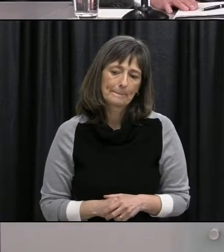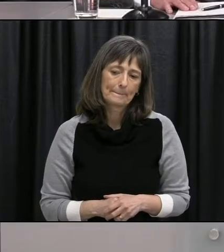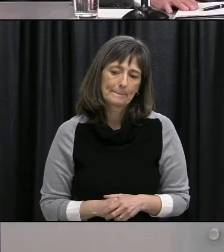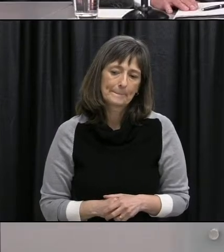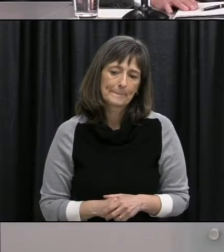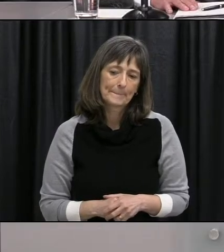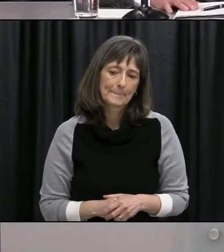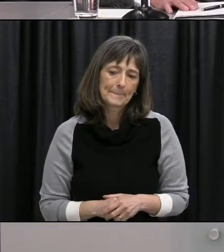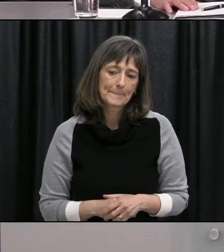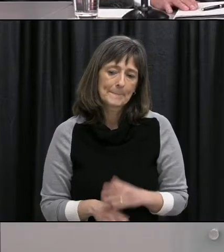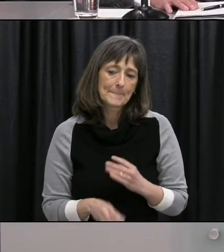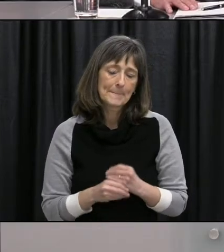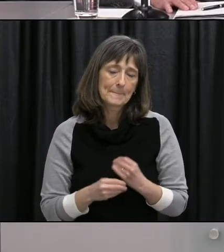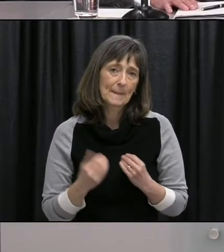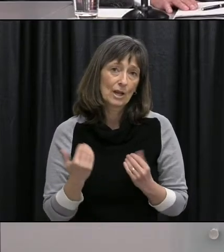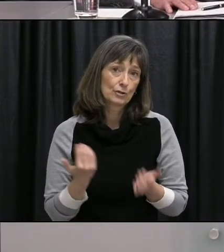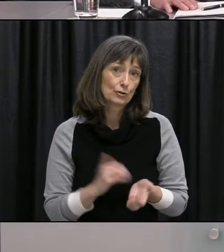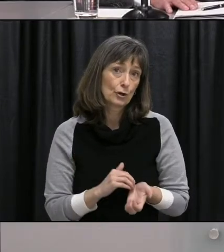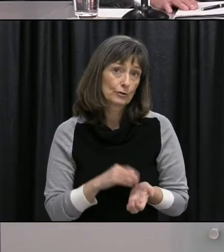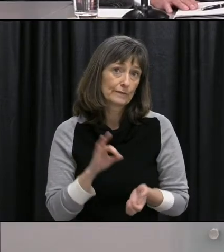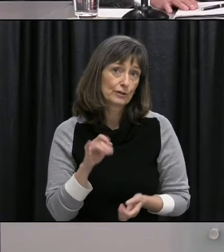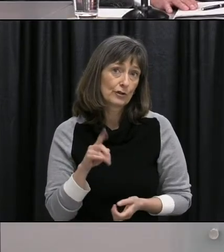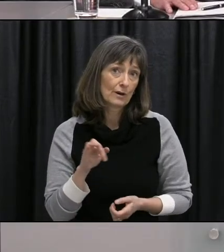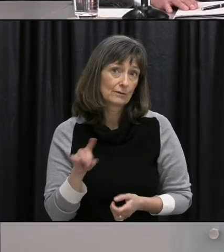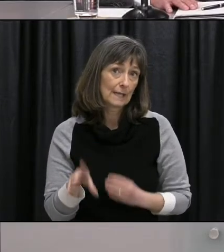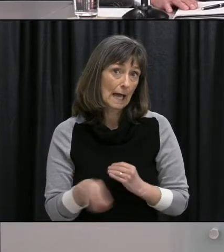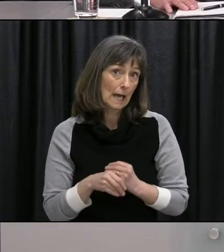Dr. Fitzgerald, do you have any comment on that front?